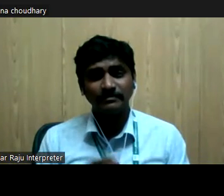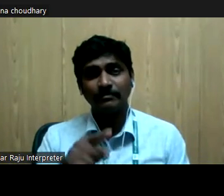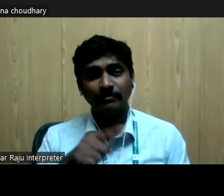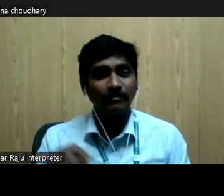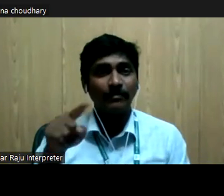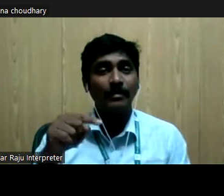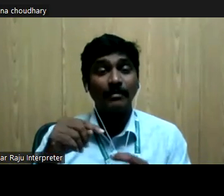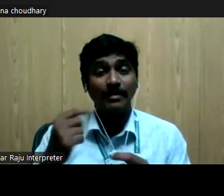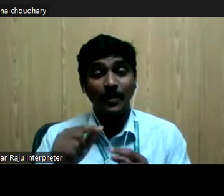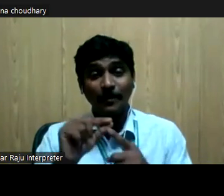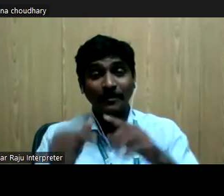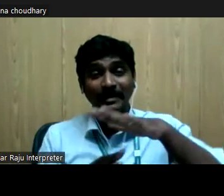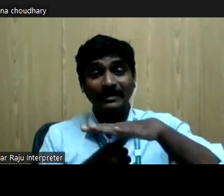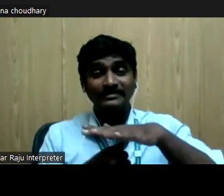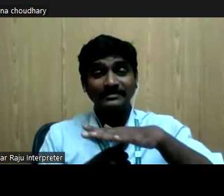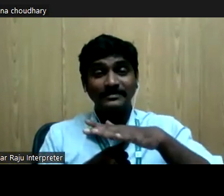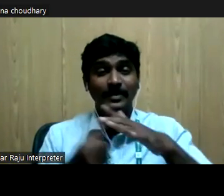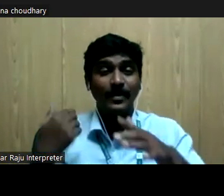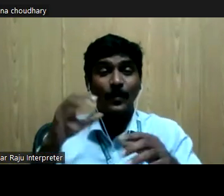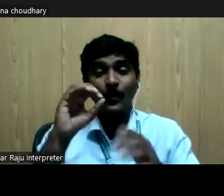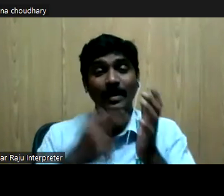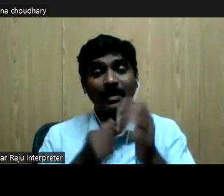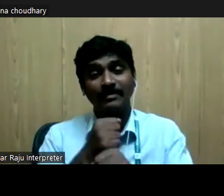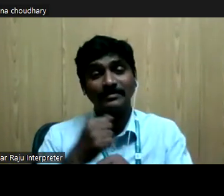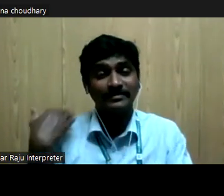organization. And single-handedly,